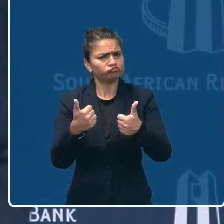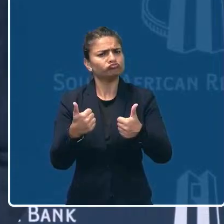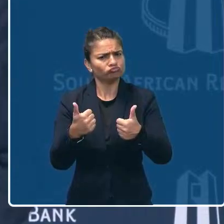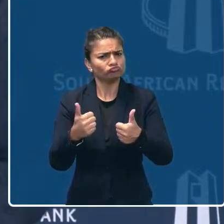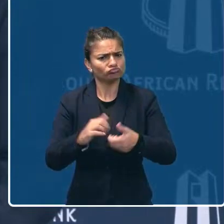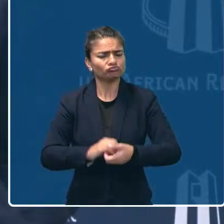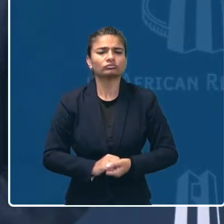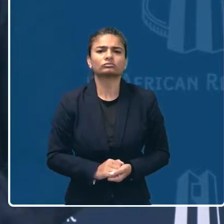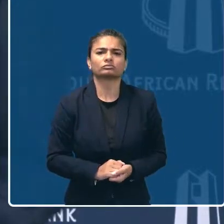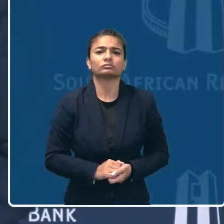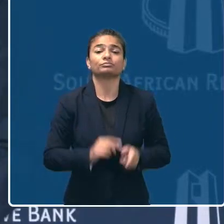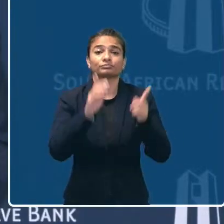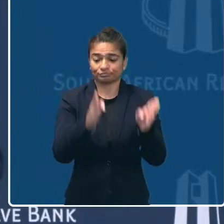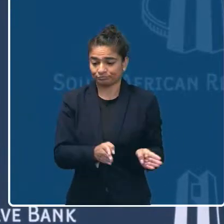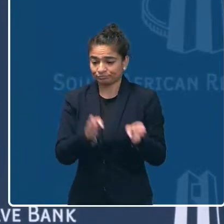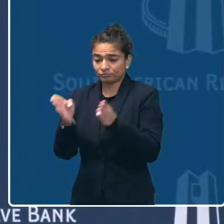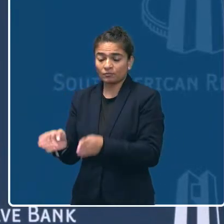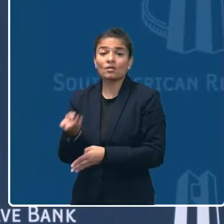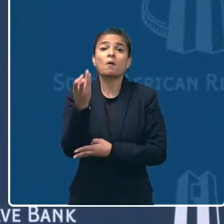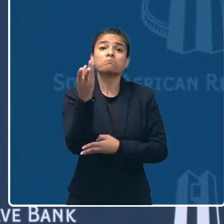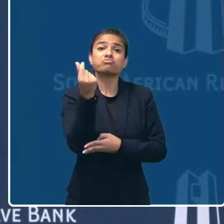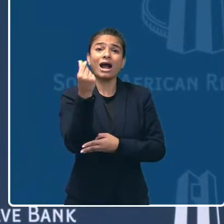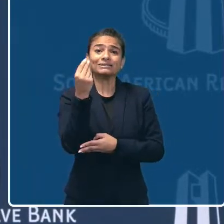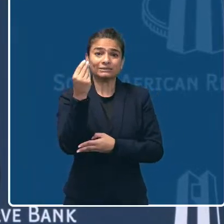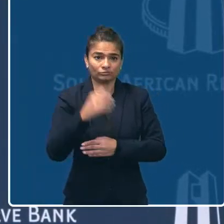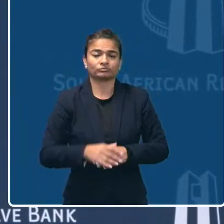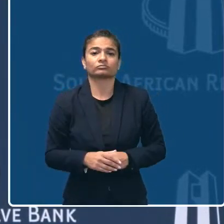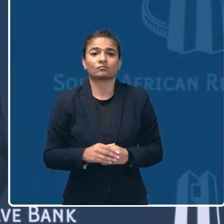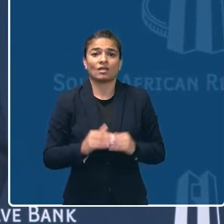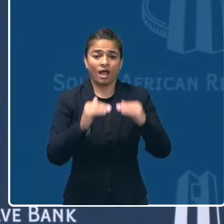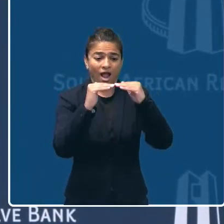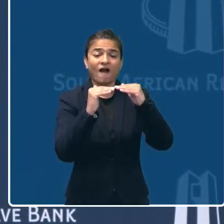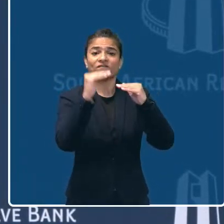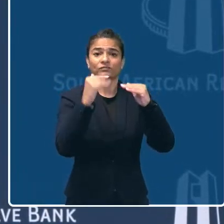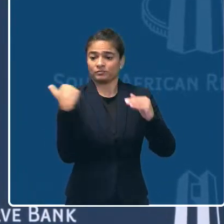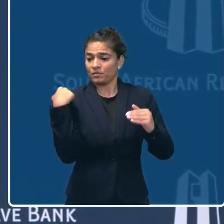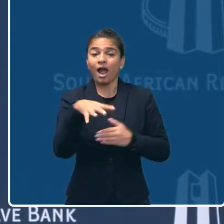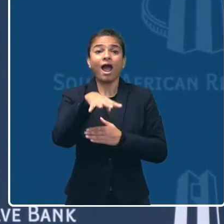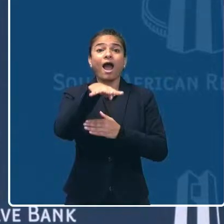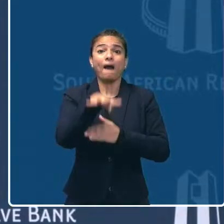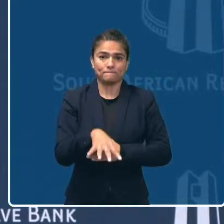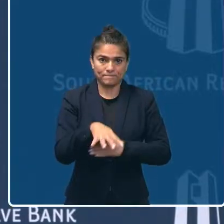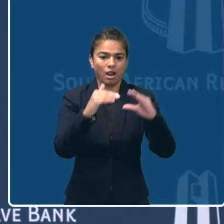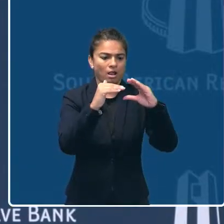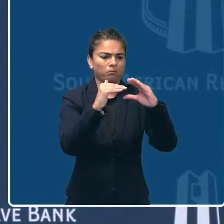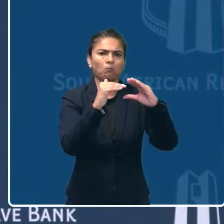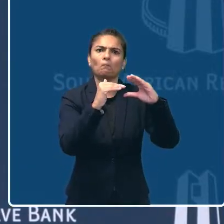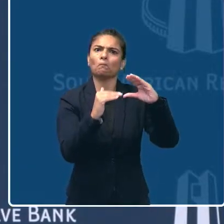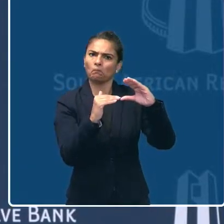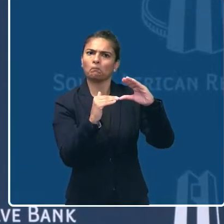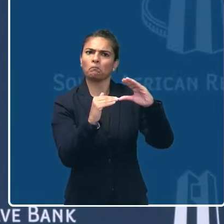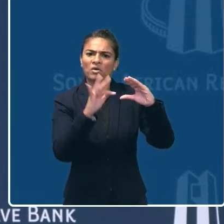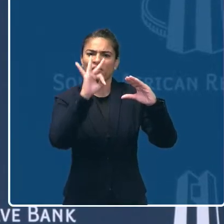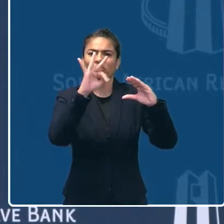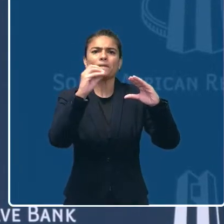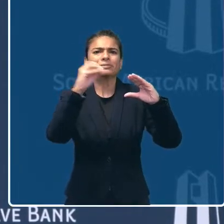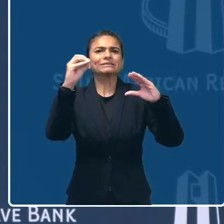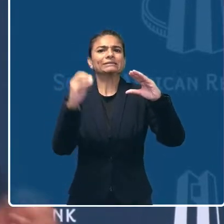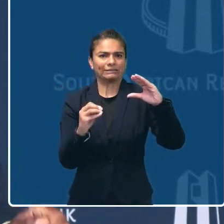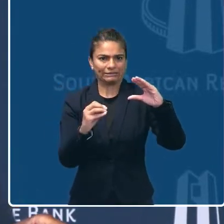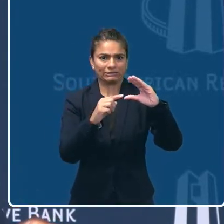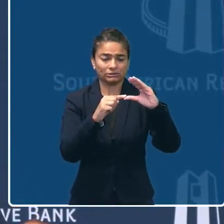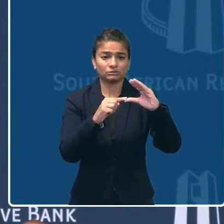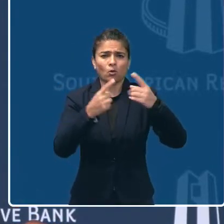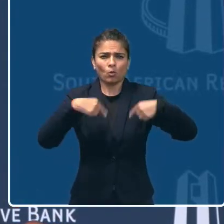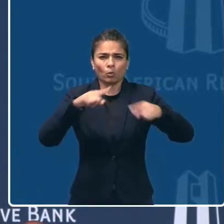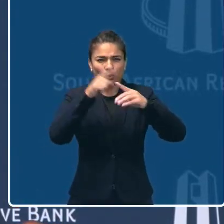Moving to prices, inflation was below 3% again in April. The undershoot of the target mainly